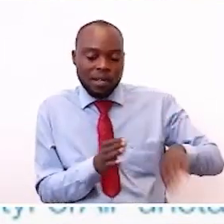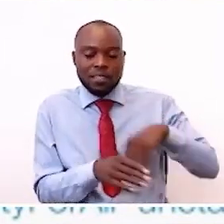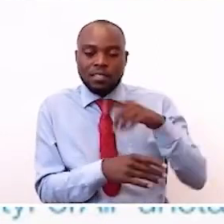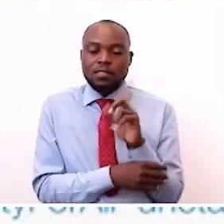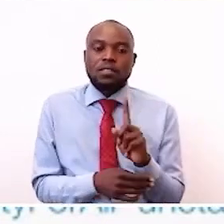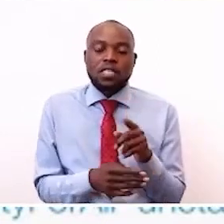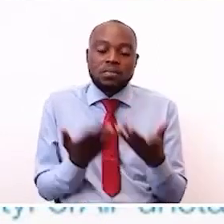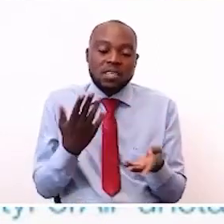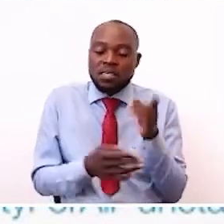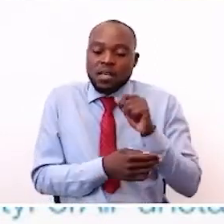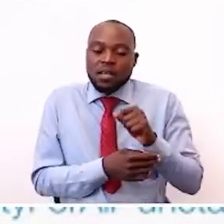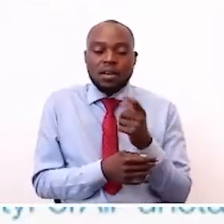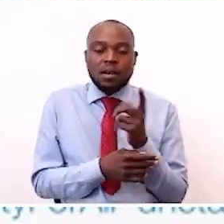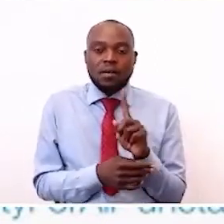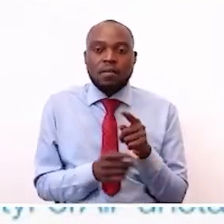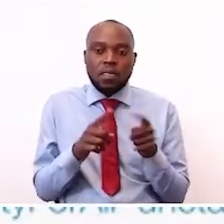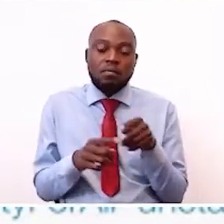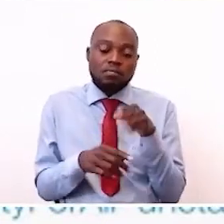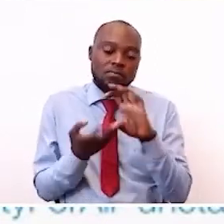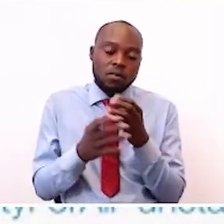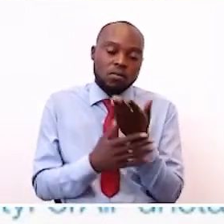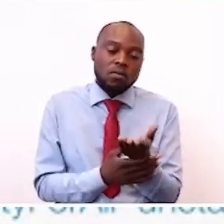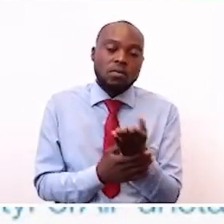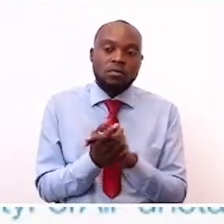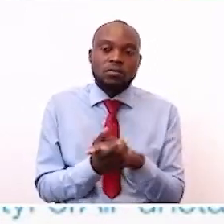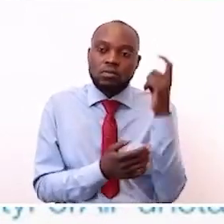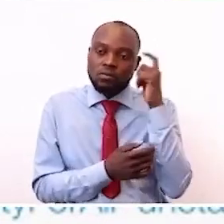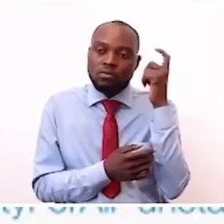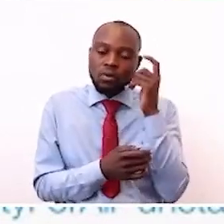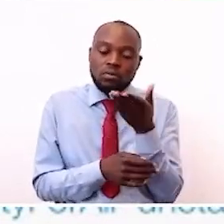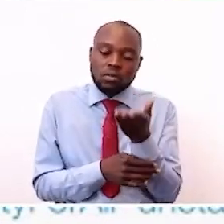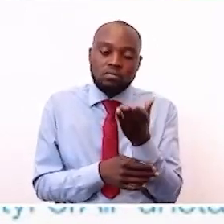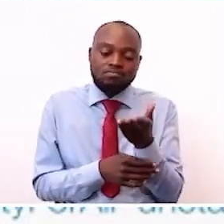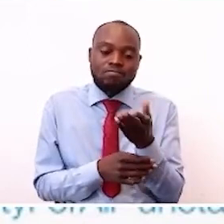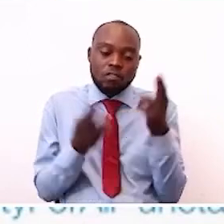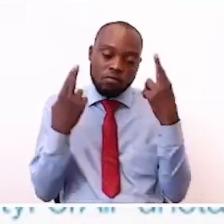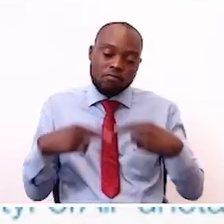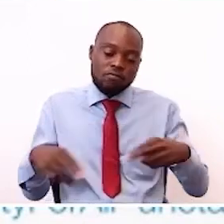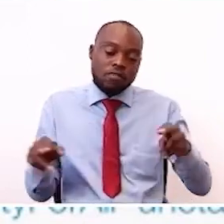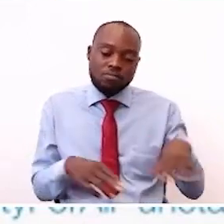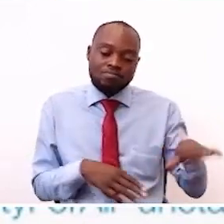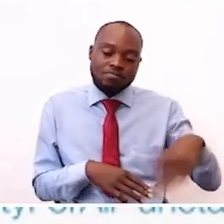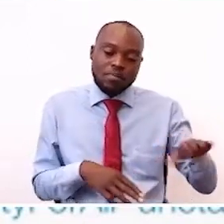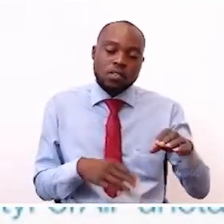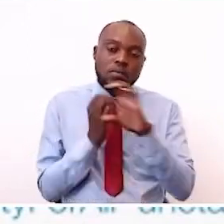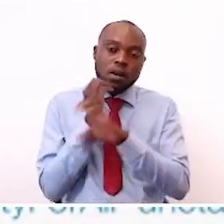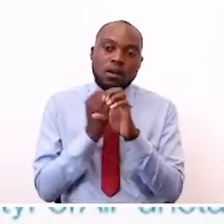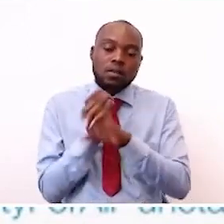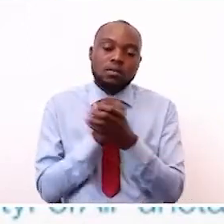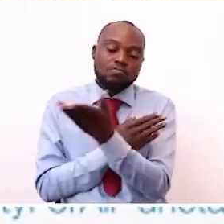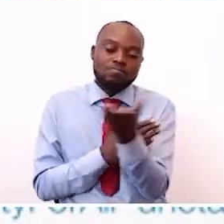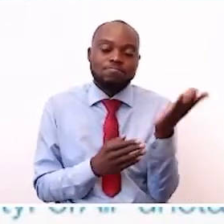in a drastic economic situation. We know that the fiscal space for all countries has worsened since